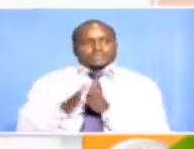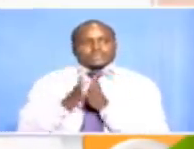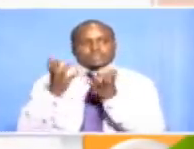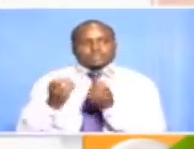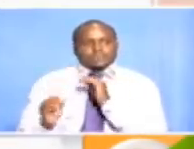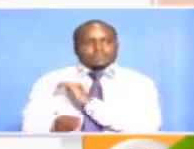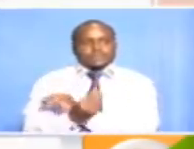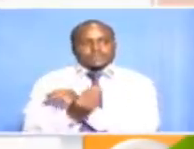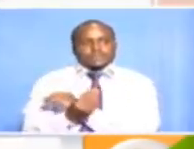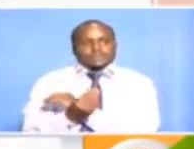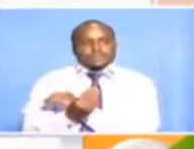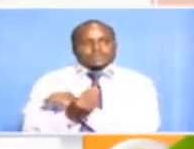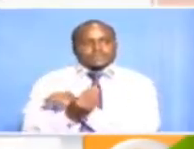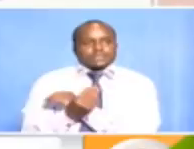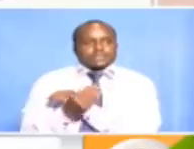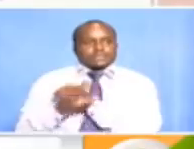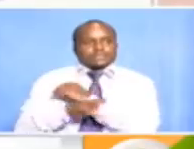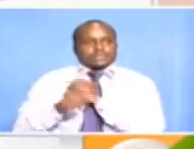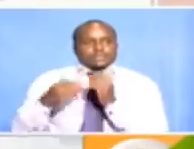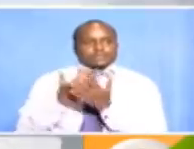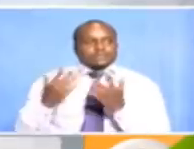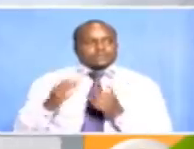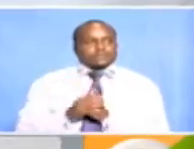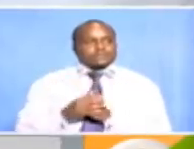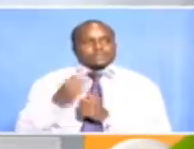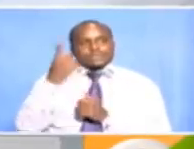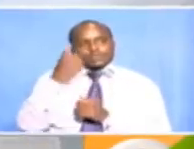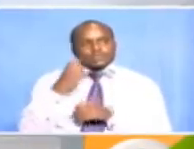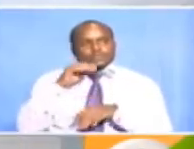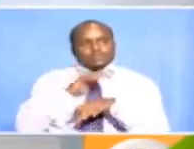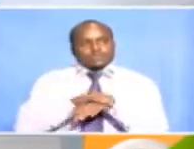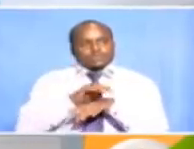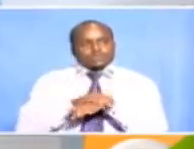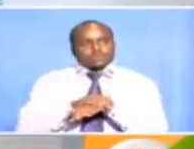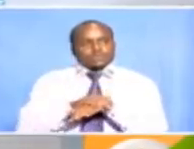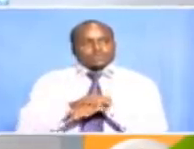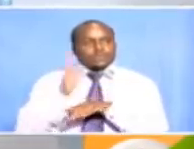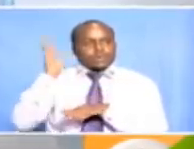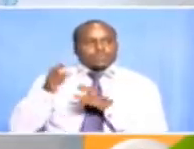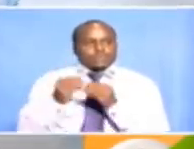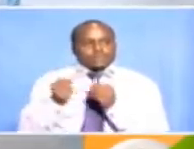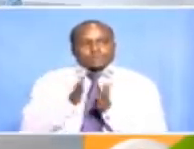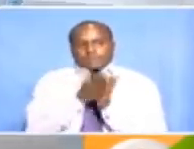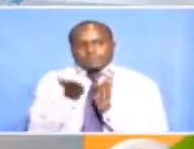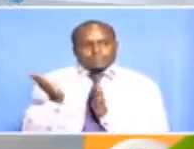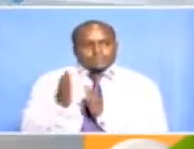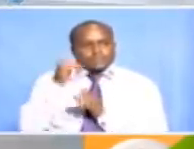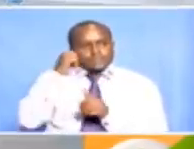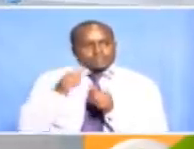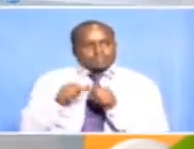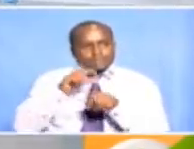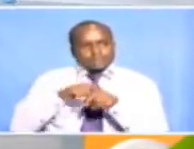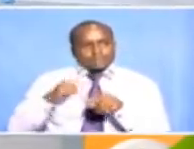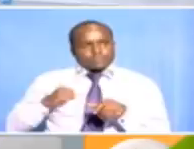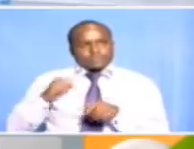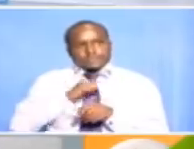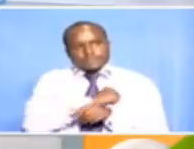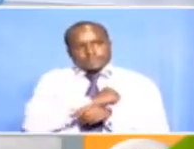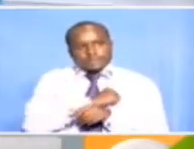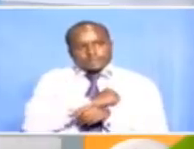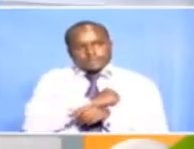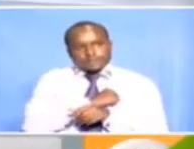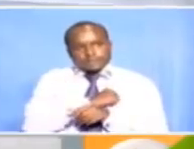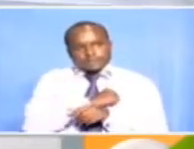solicit bribes and steal their goods. That's a very good question. We are going to deal with those corrupt county officers. Remember when I was the senator, Jeff,